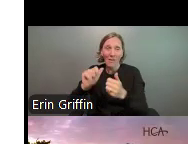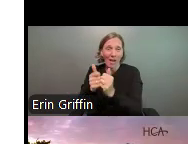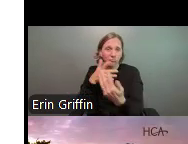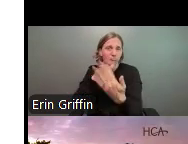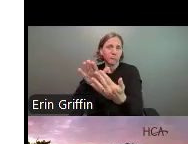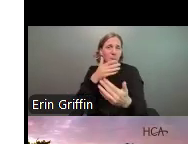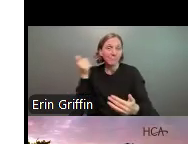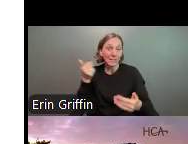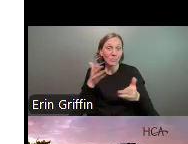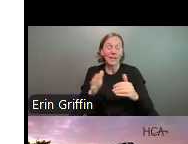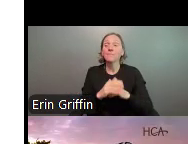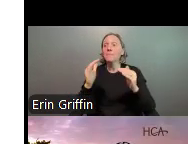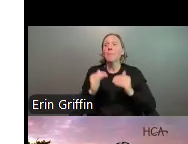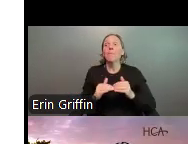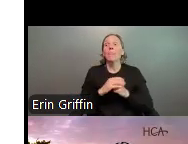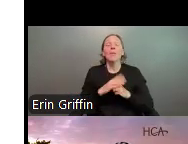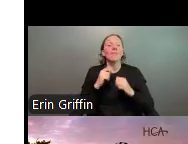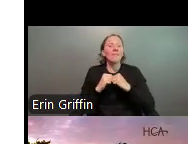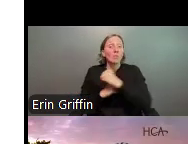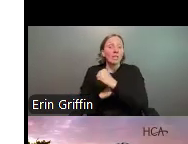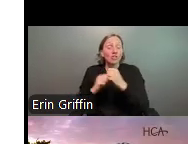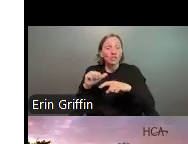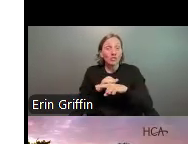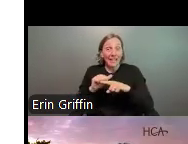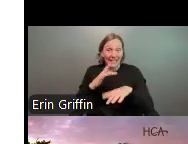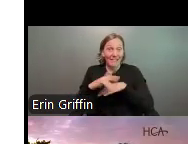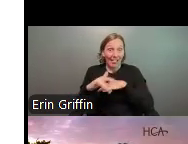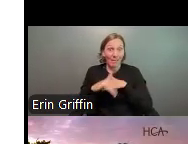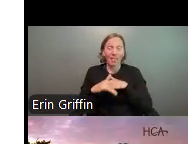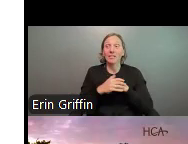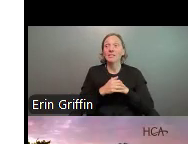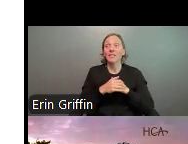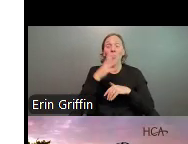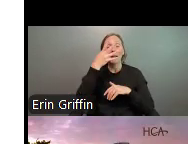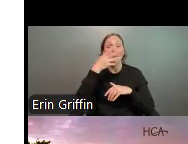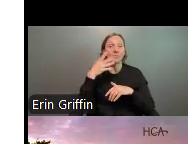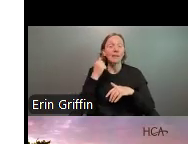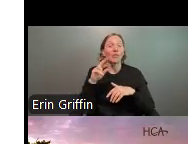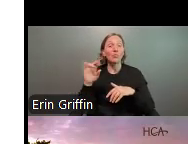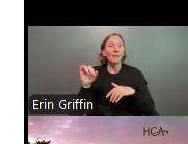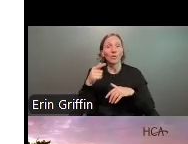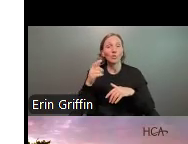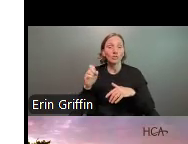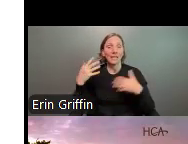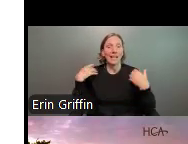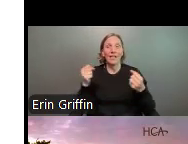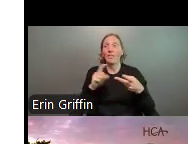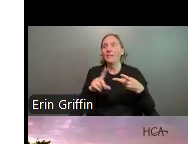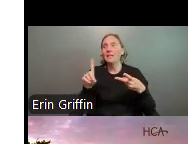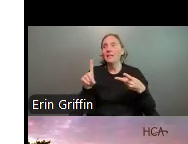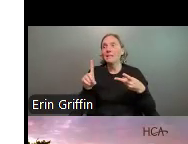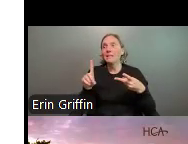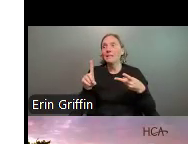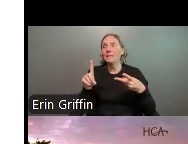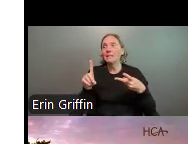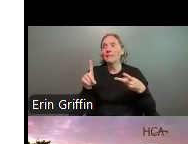slide, we have some foundational training that is now available around immigrant and refugee health. This is led by Dr. Gino Eisenberg from the University